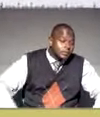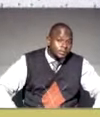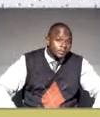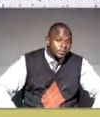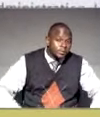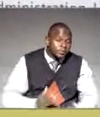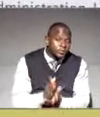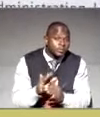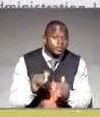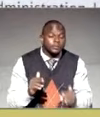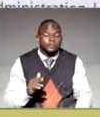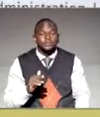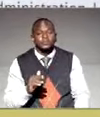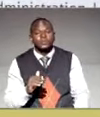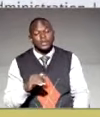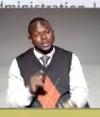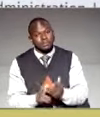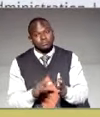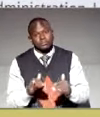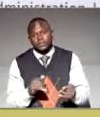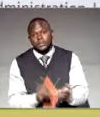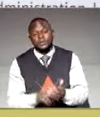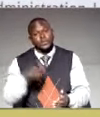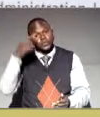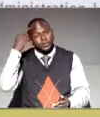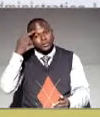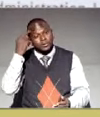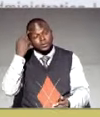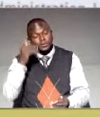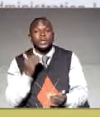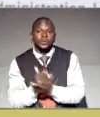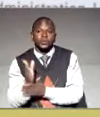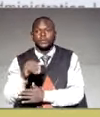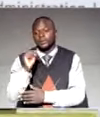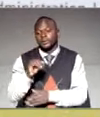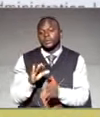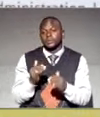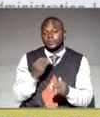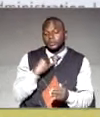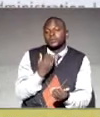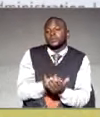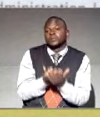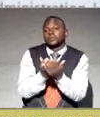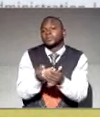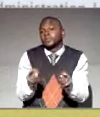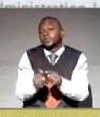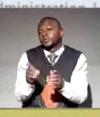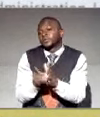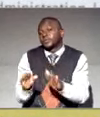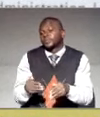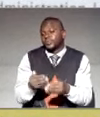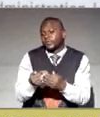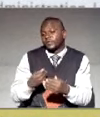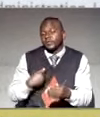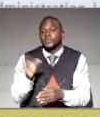Miss Ataro? Yes. Has gone and picked original files. Really, because as she said, she has been asked to present the same files before this commission,